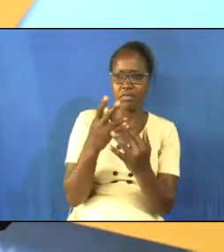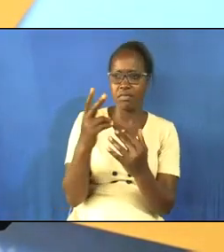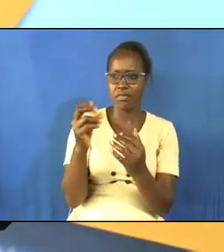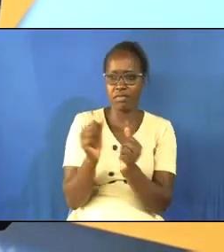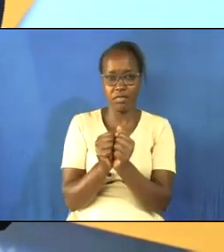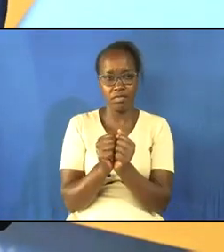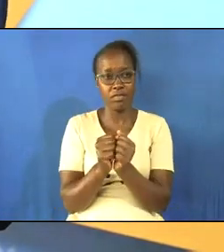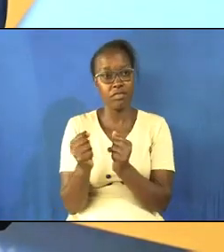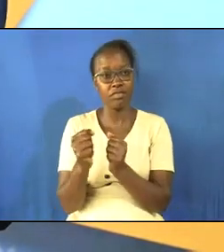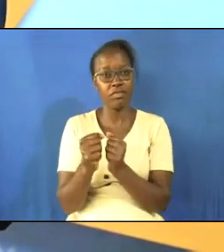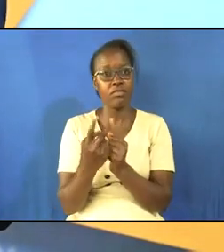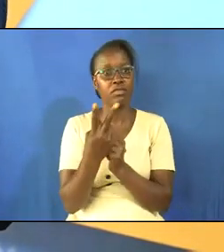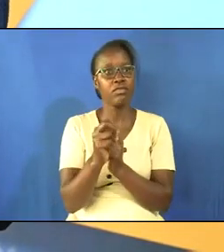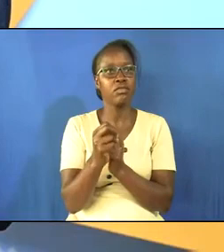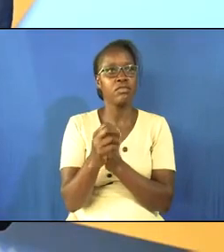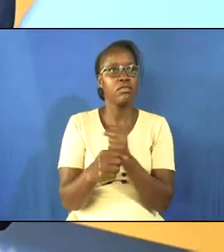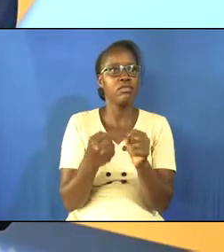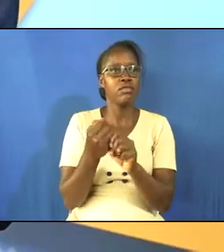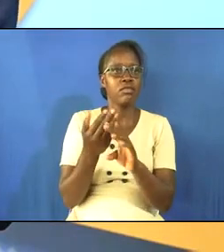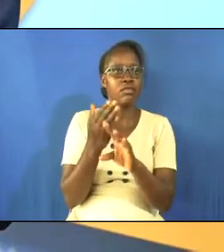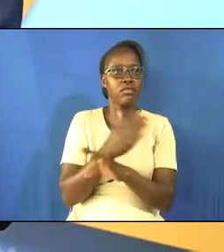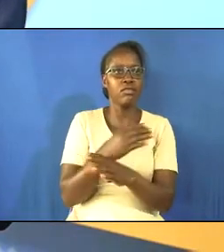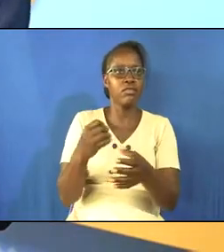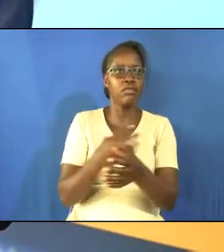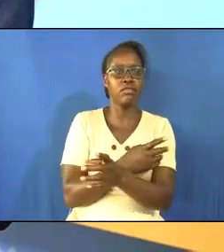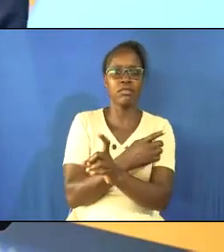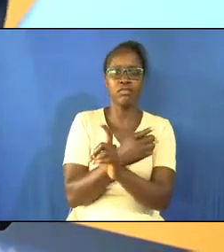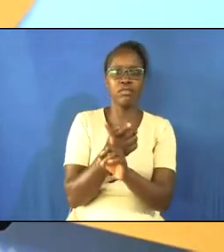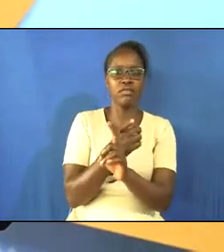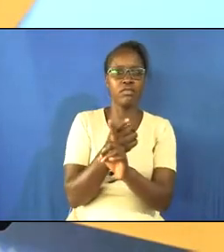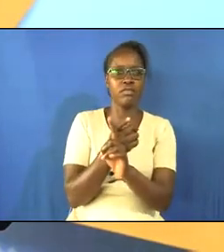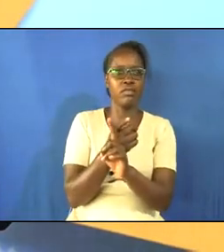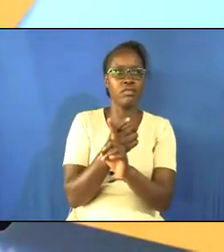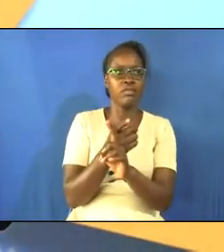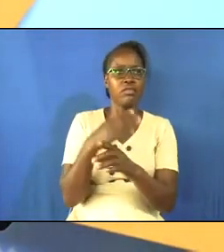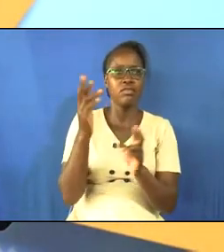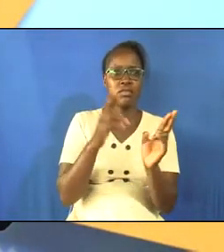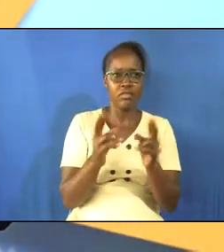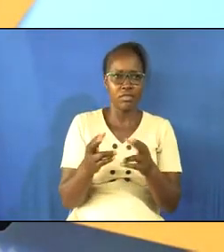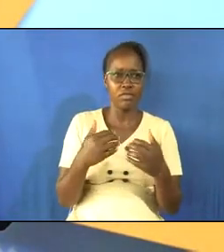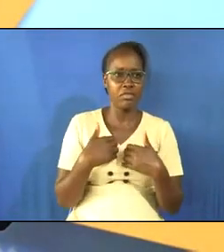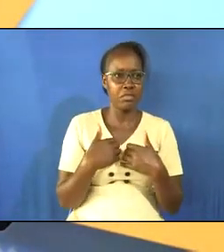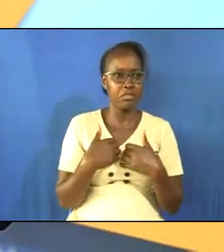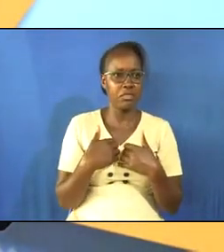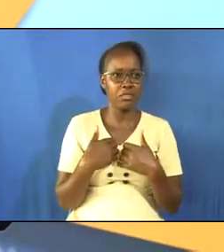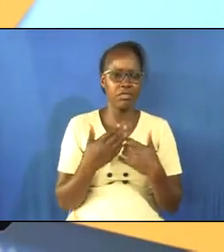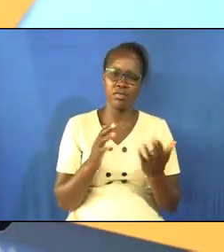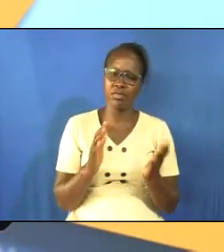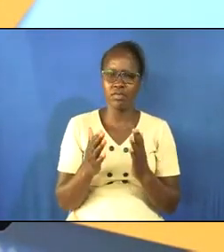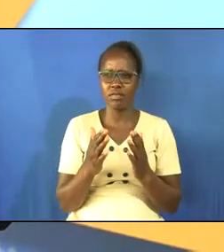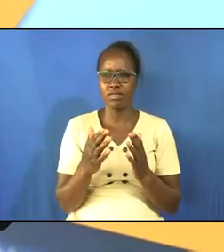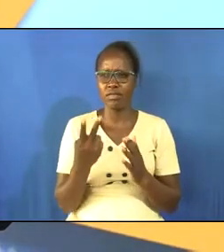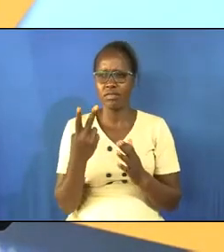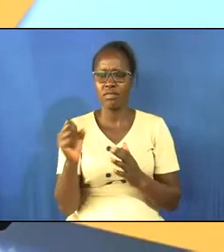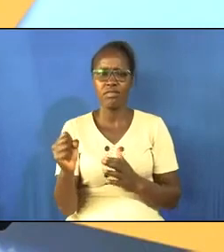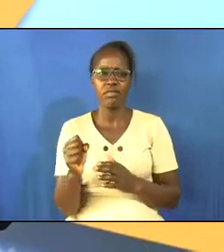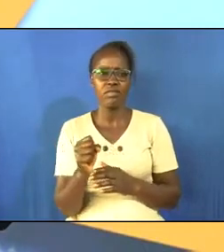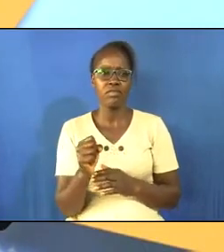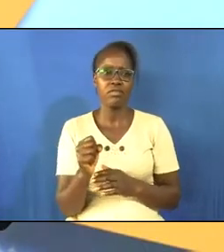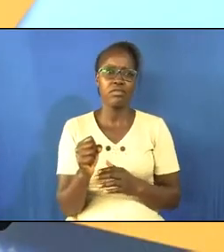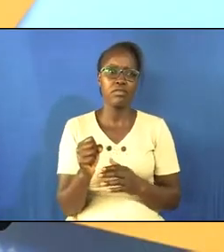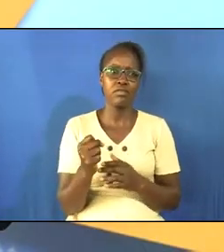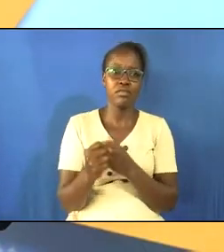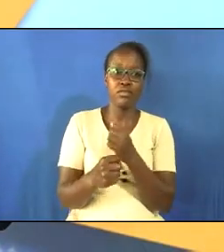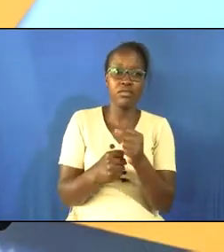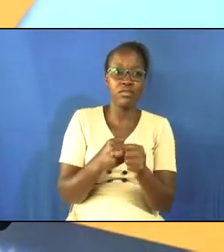20 years. So a precancerous cell will normally tend to occur around the age of 25.